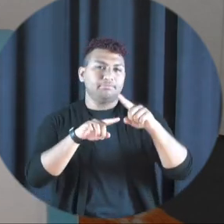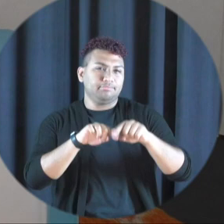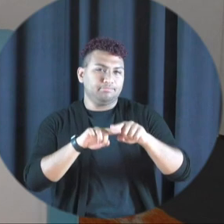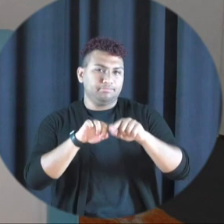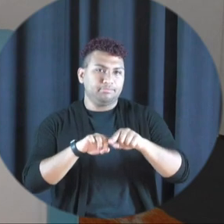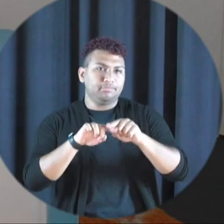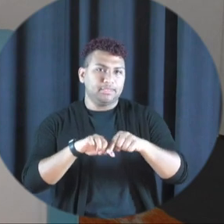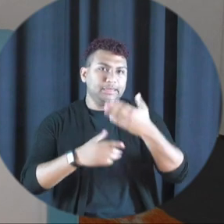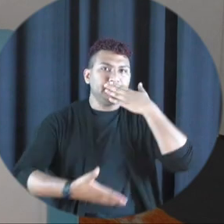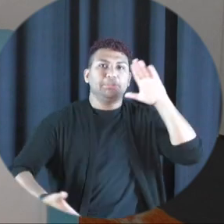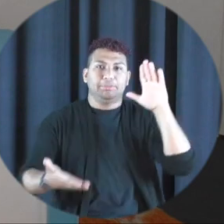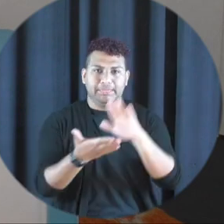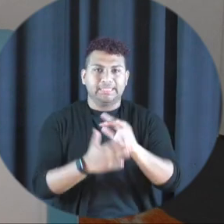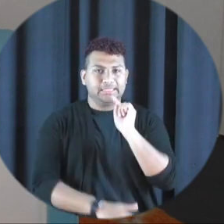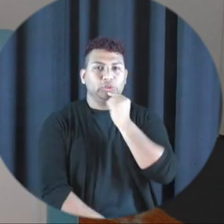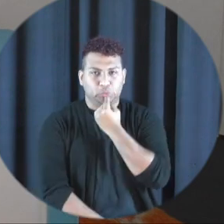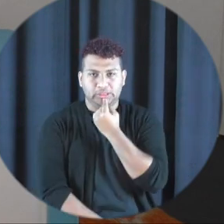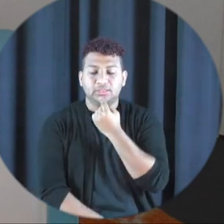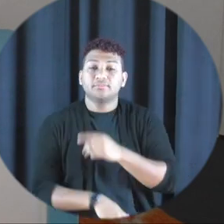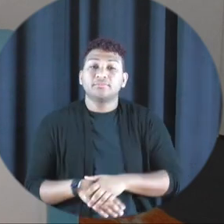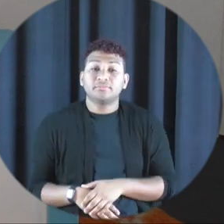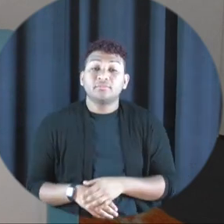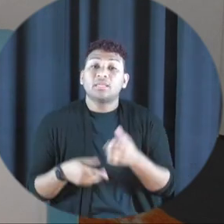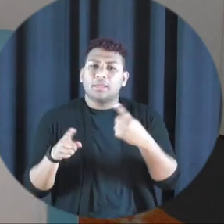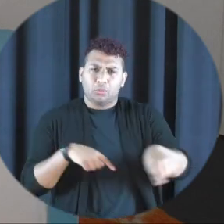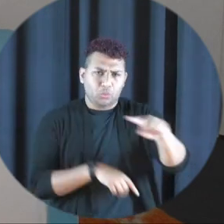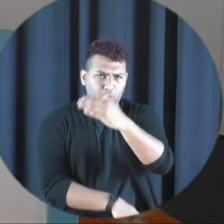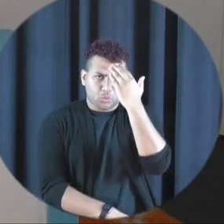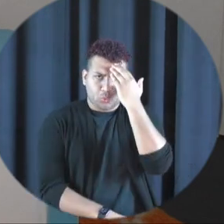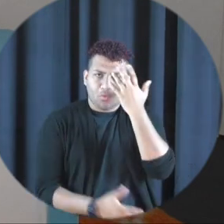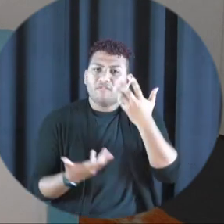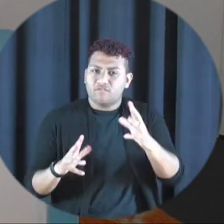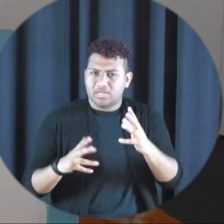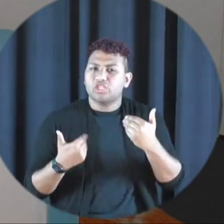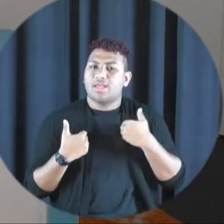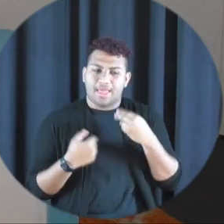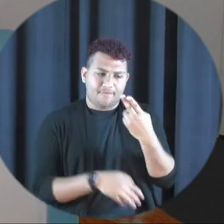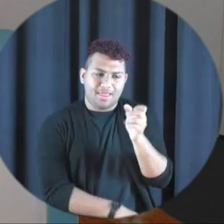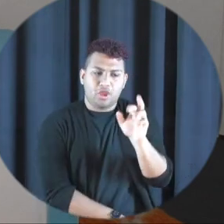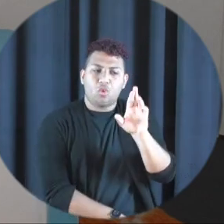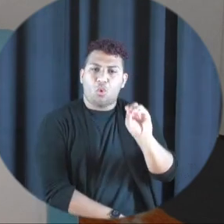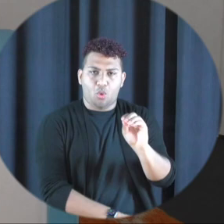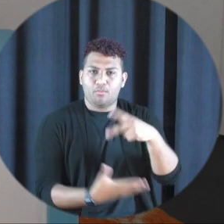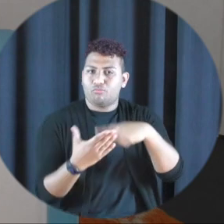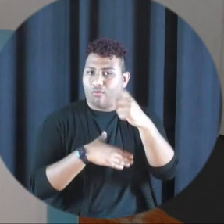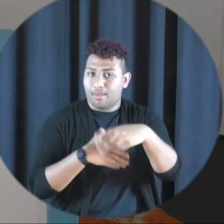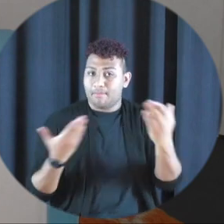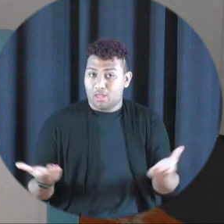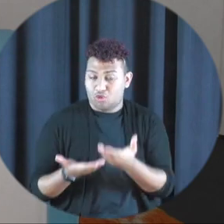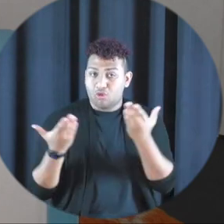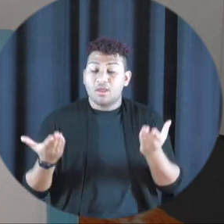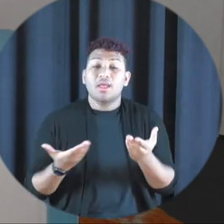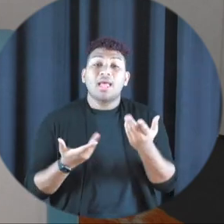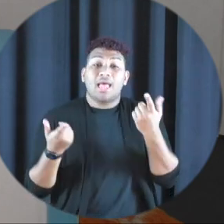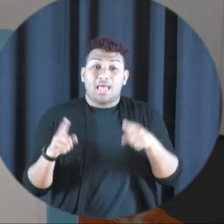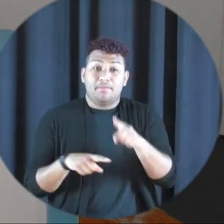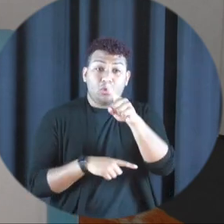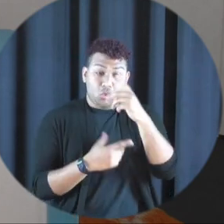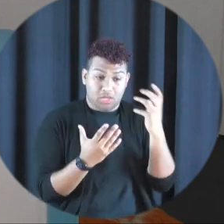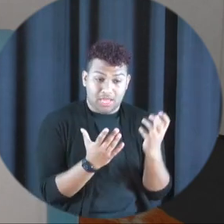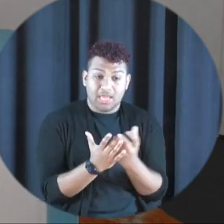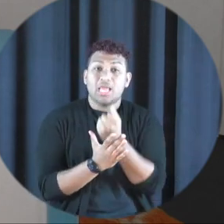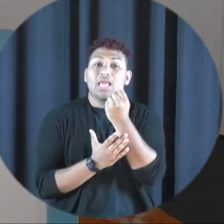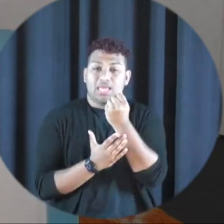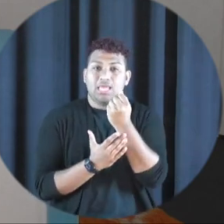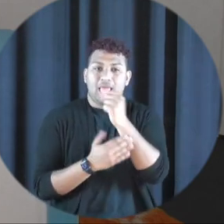severity of the incident. As you all are aware, we do have the HERO program on campus. Once you reach